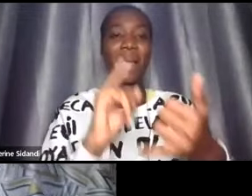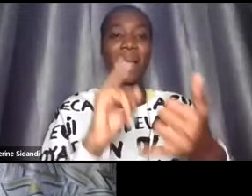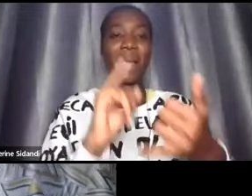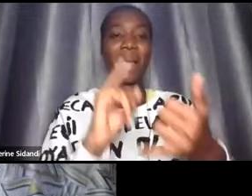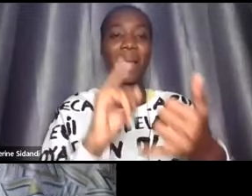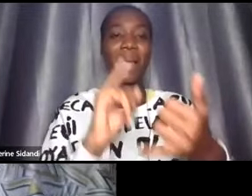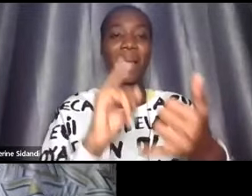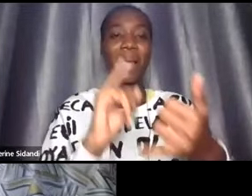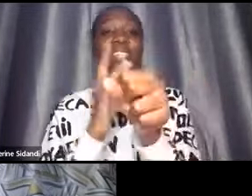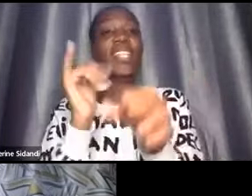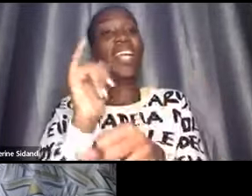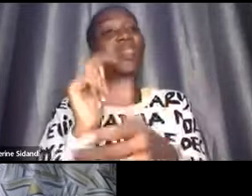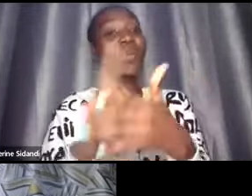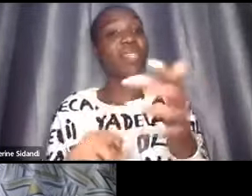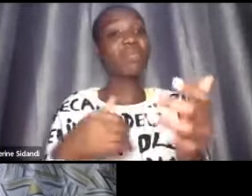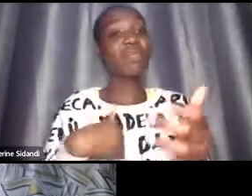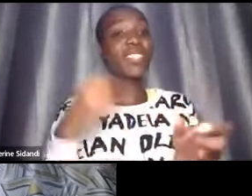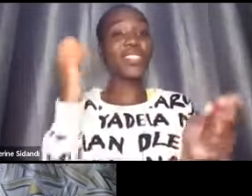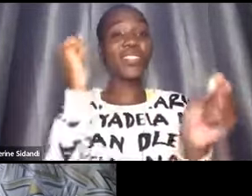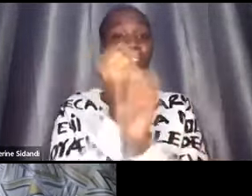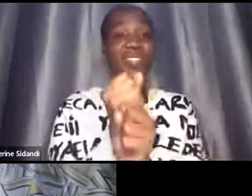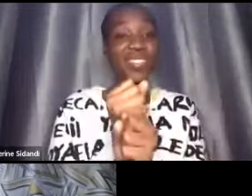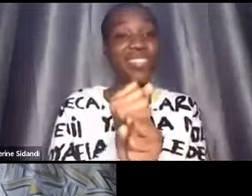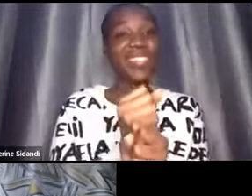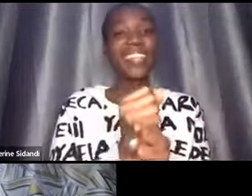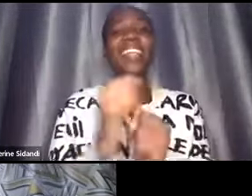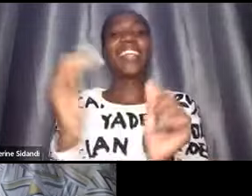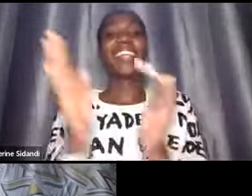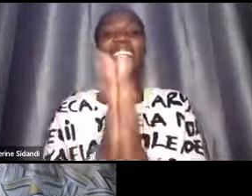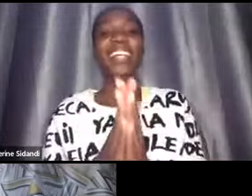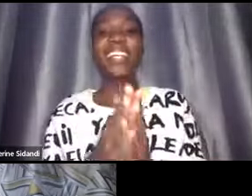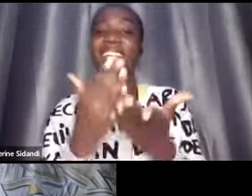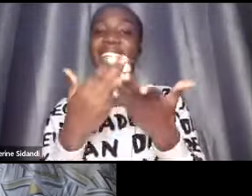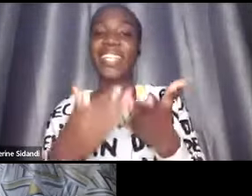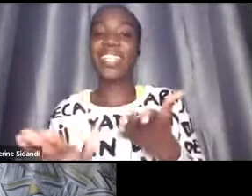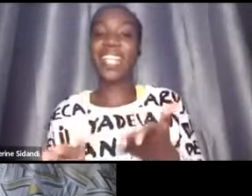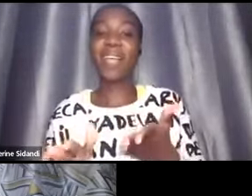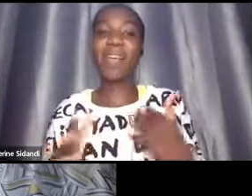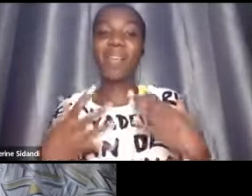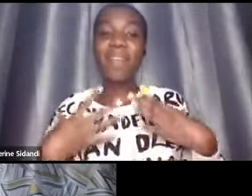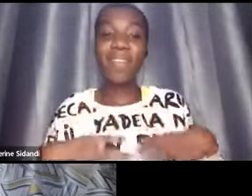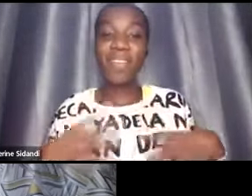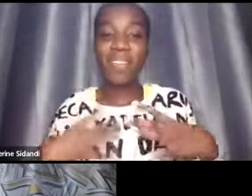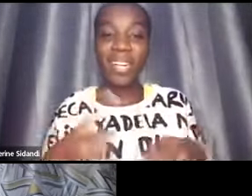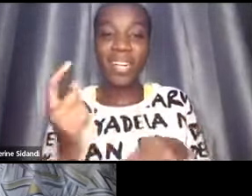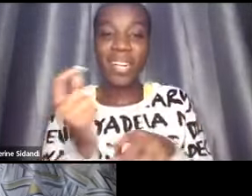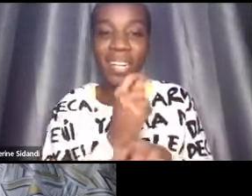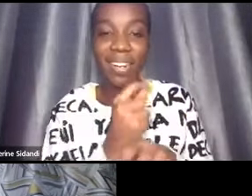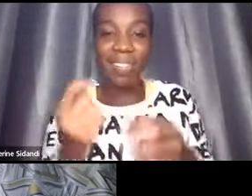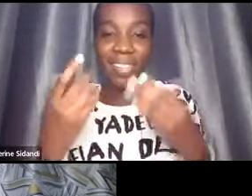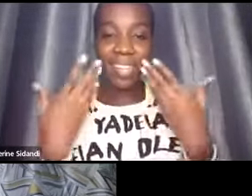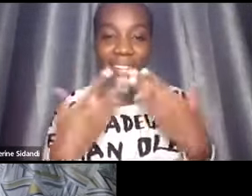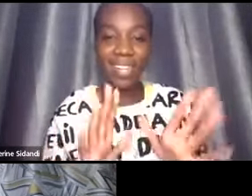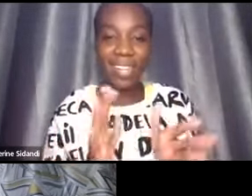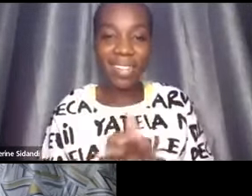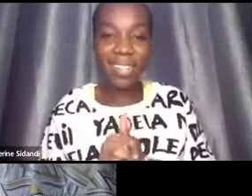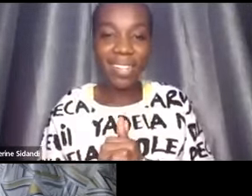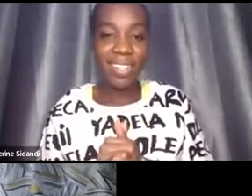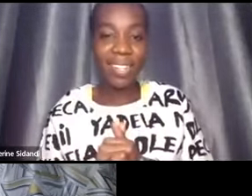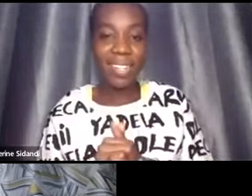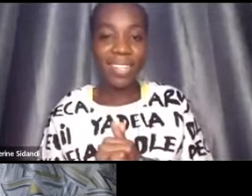I do, and that's what my some of the mediators that I've trained. In fact, by the way, we train the best mediators in the